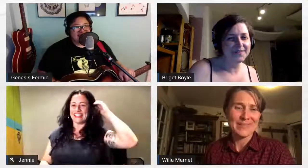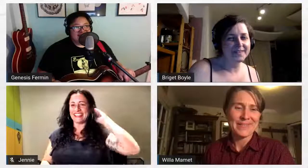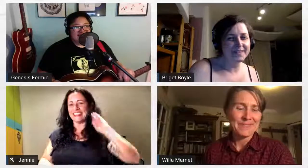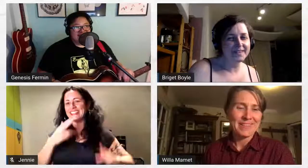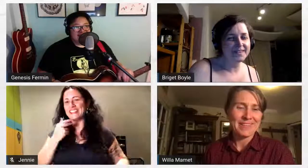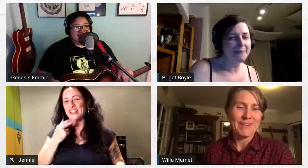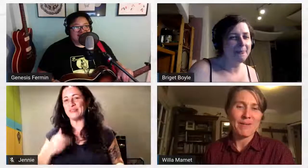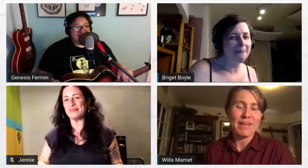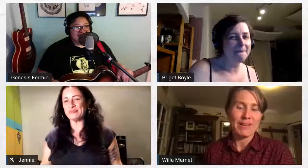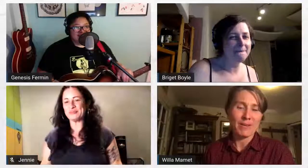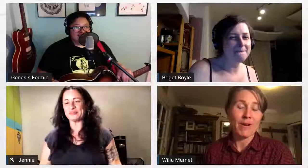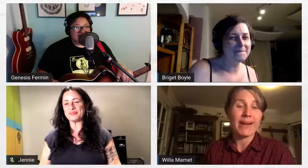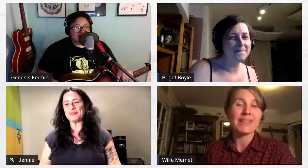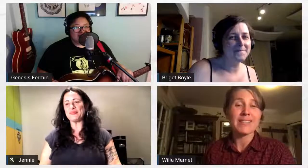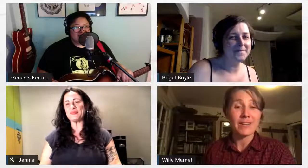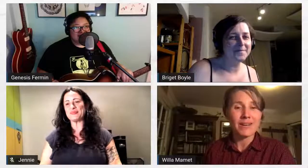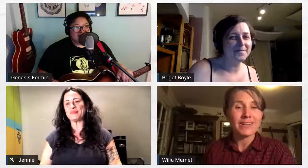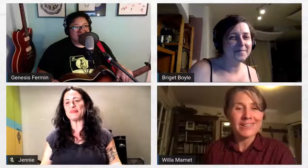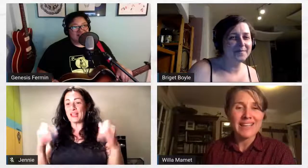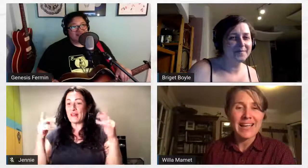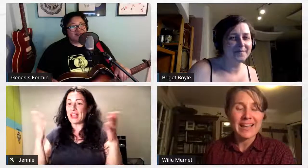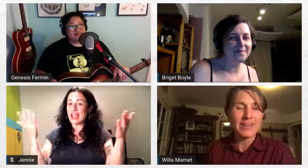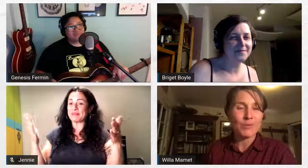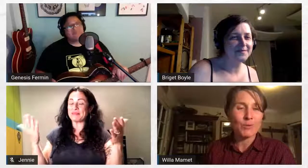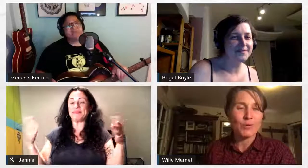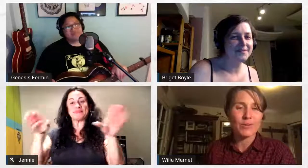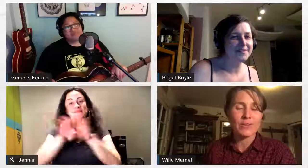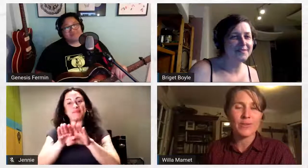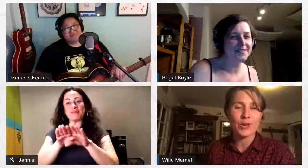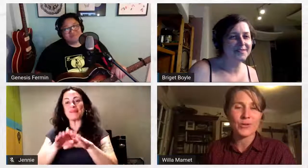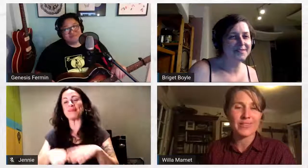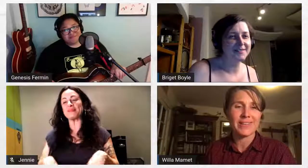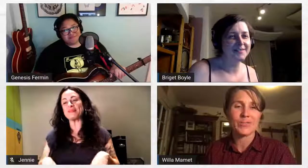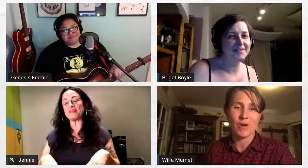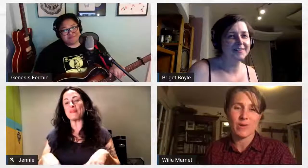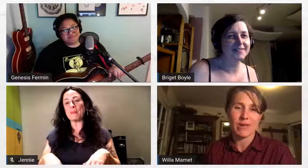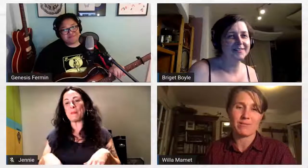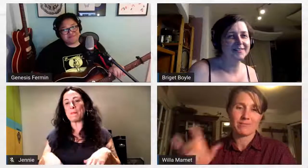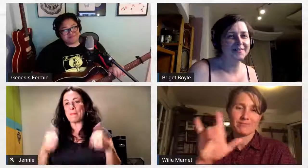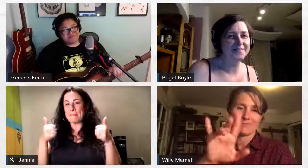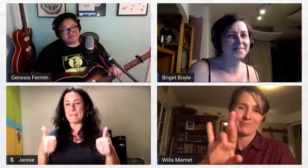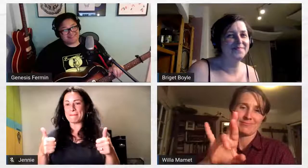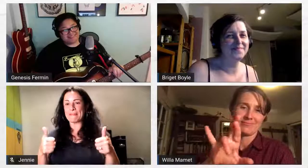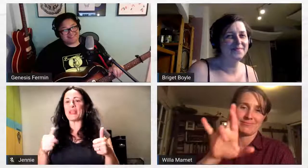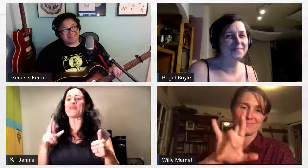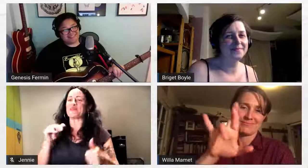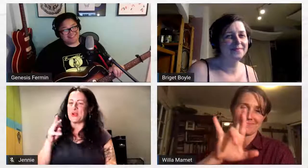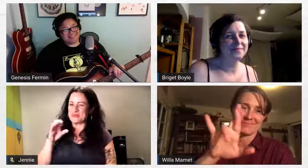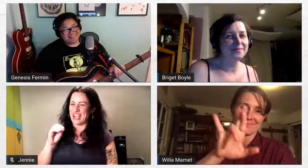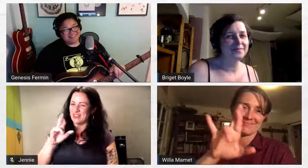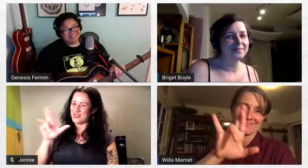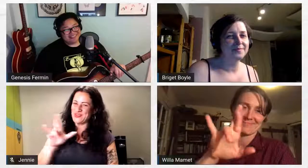Popinski. Oh, thank you. All right, let's end on the note that is Romeo.